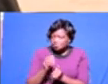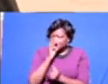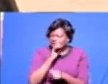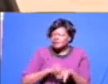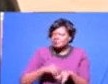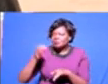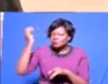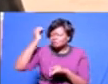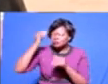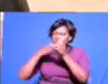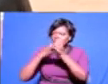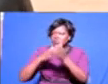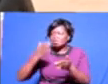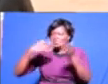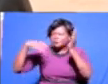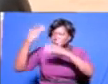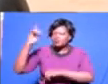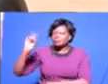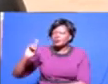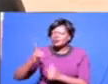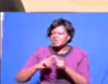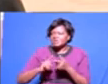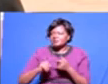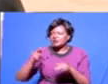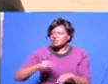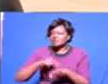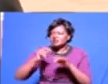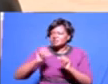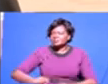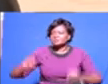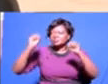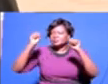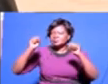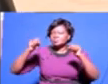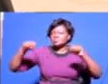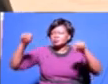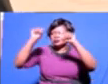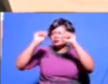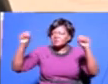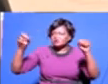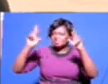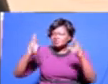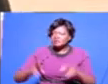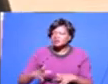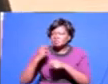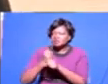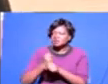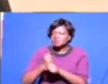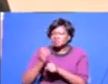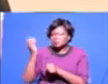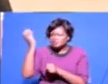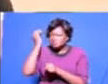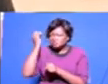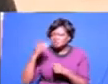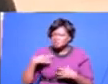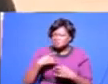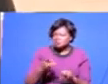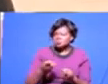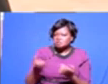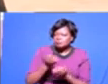student leader at the University of Nairobi. I was the national chairman or president of the International Association of Students Interested in Economics and